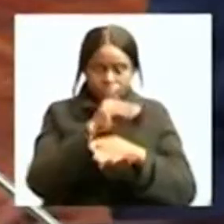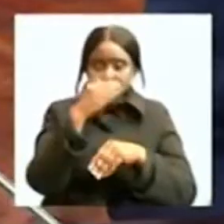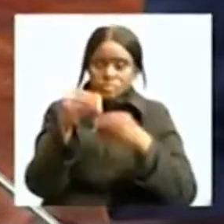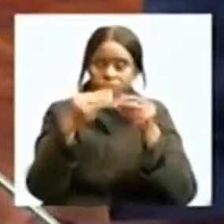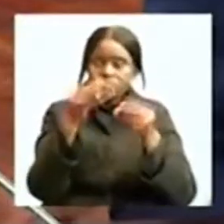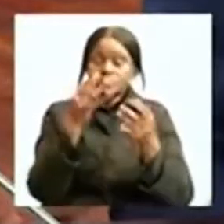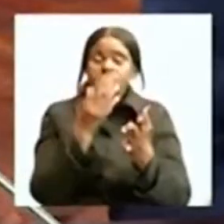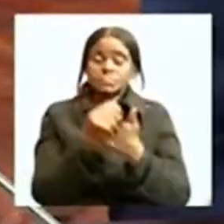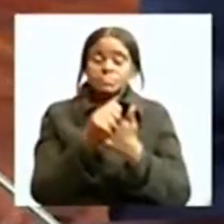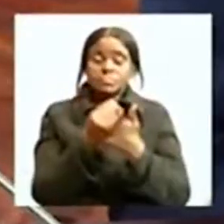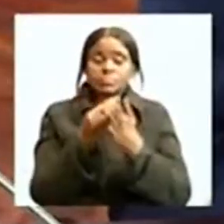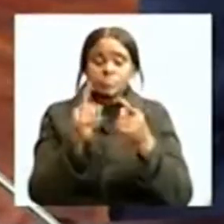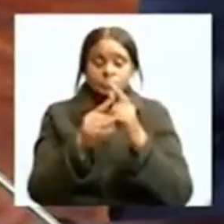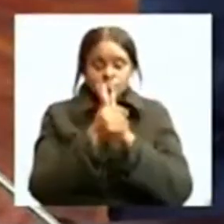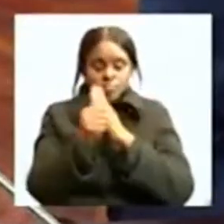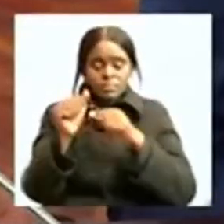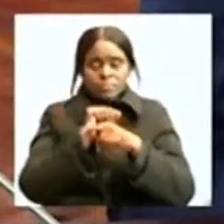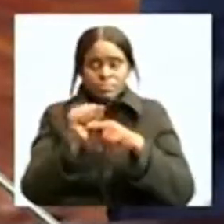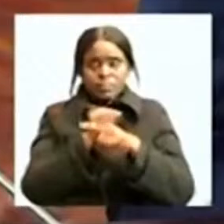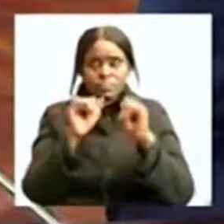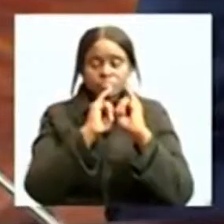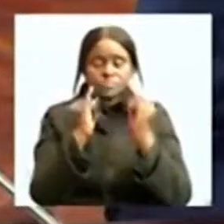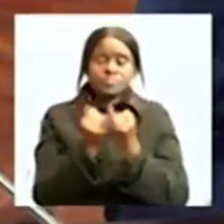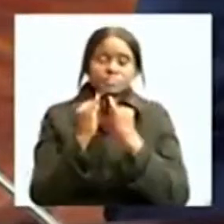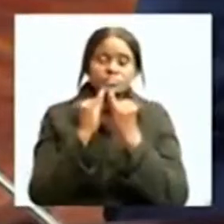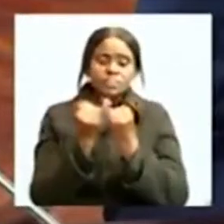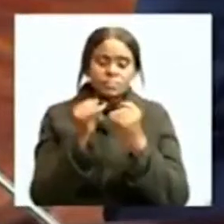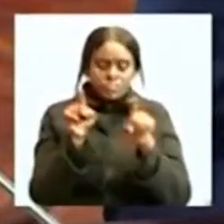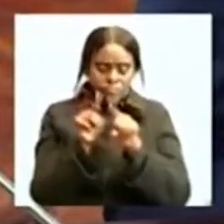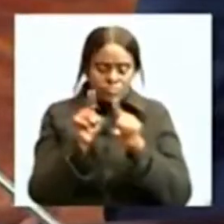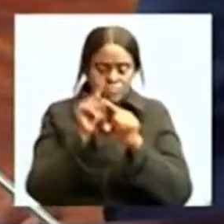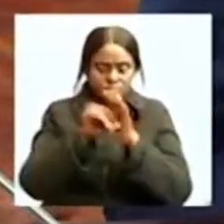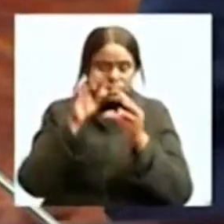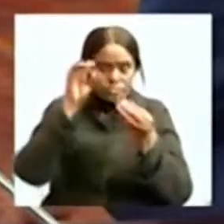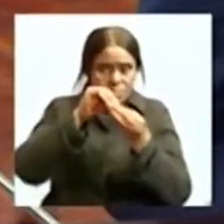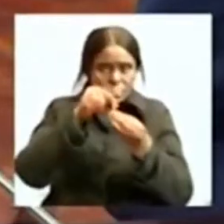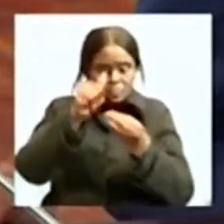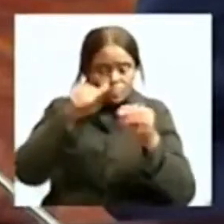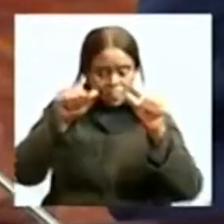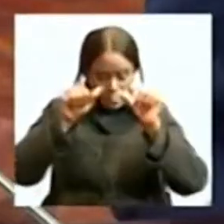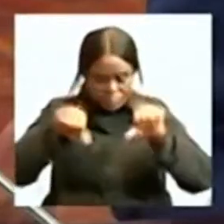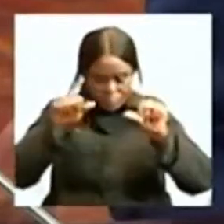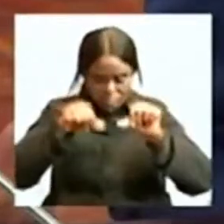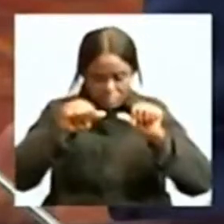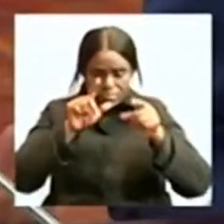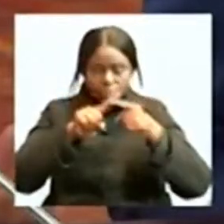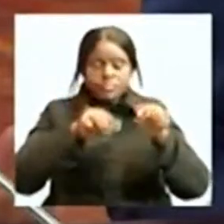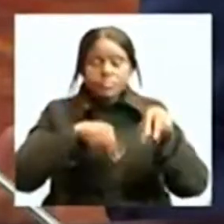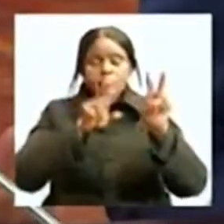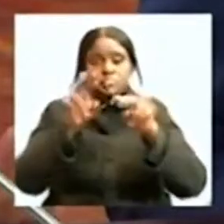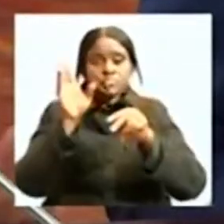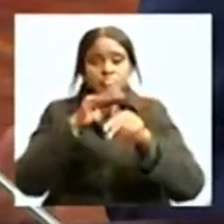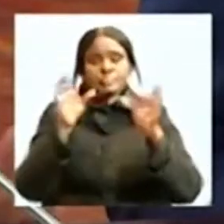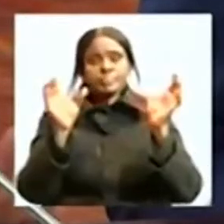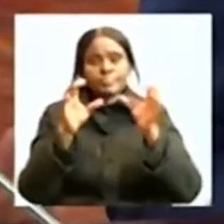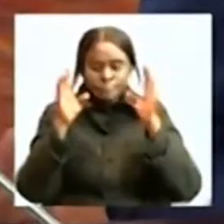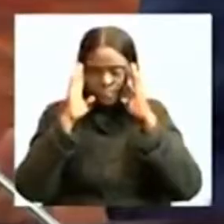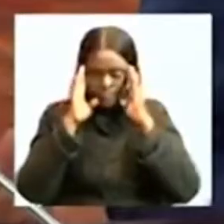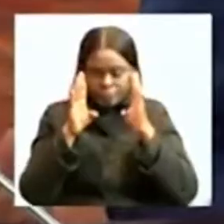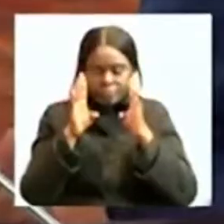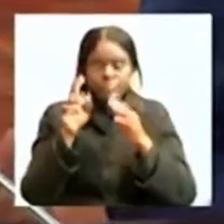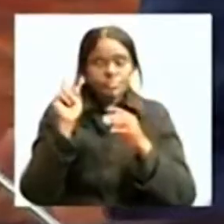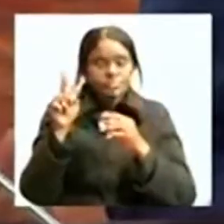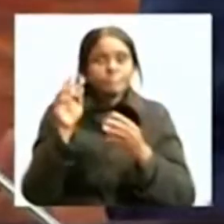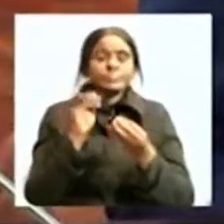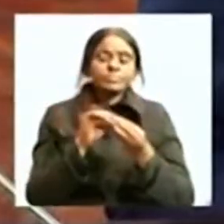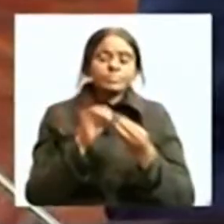of funds to skills training institutions. In addition, they perform audits to monitor class attendance.